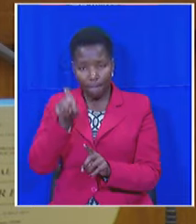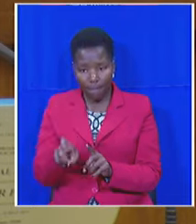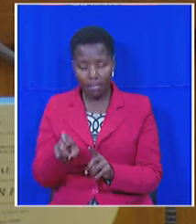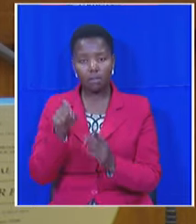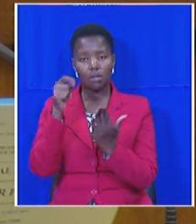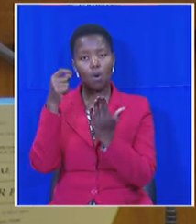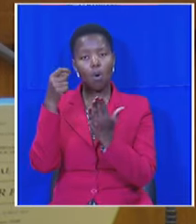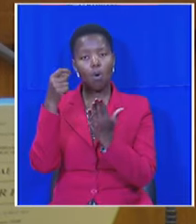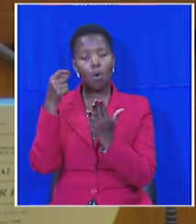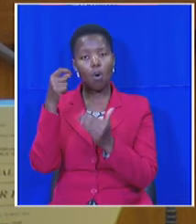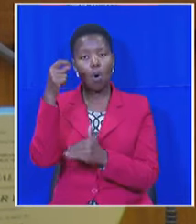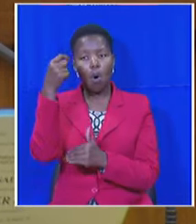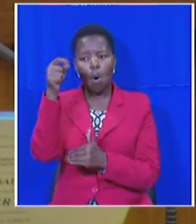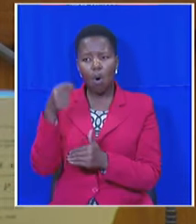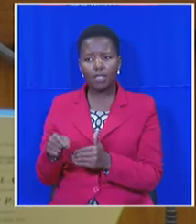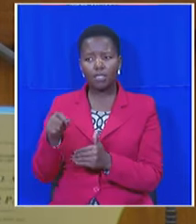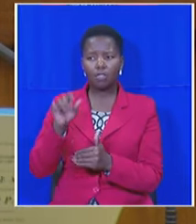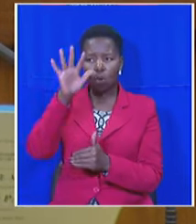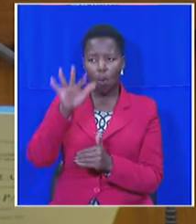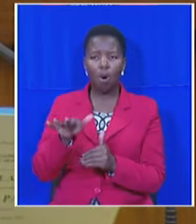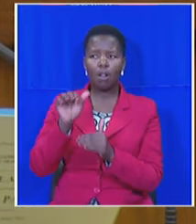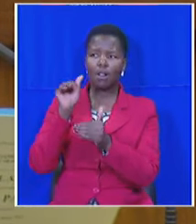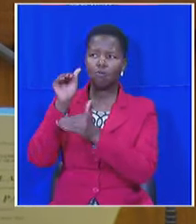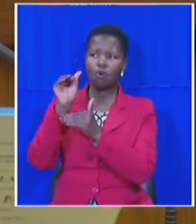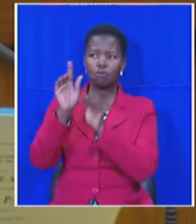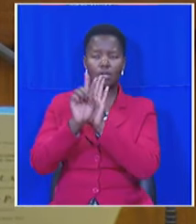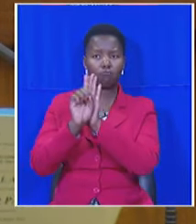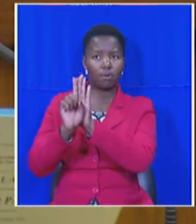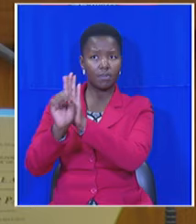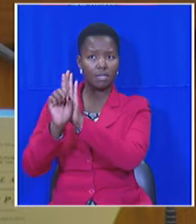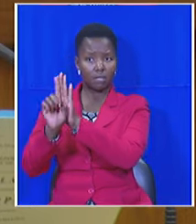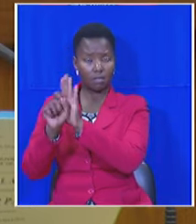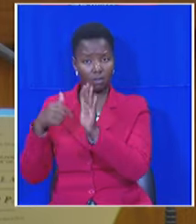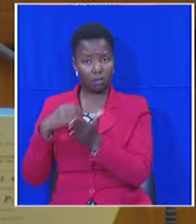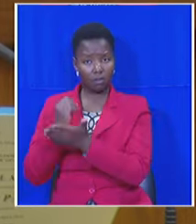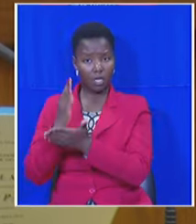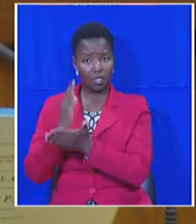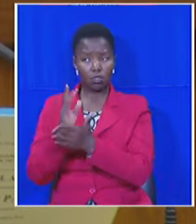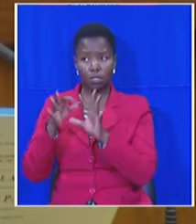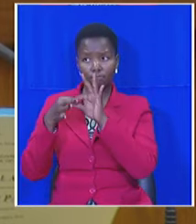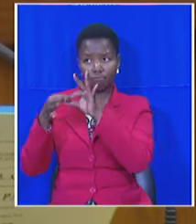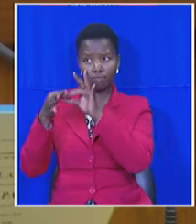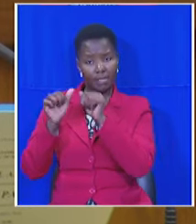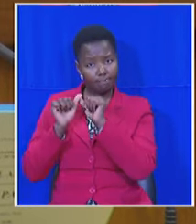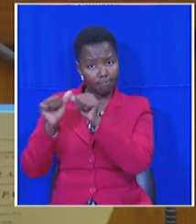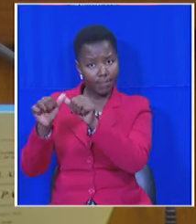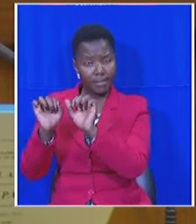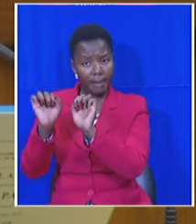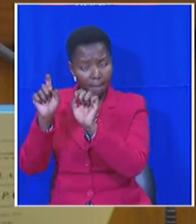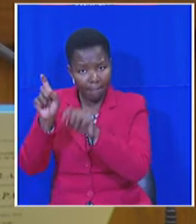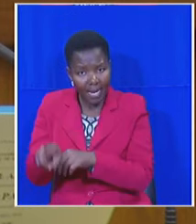of foreign representation in terms of whether the country should maintain its current global